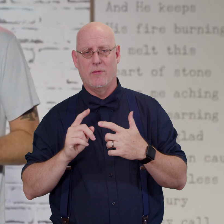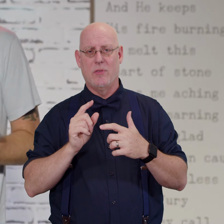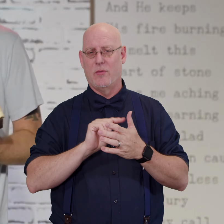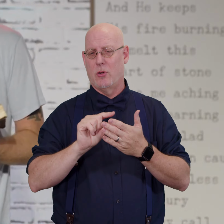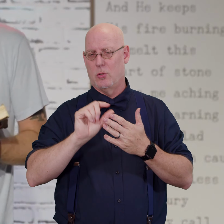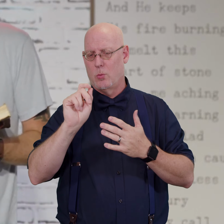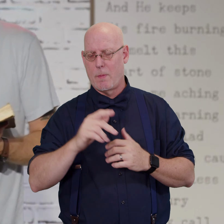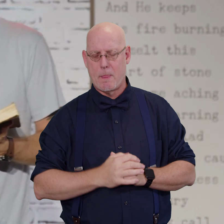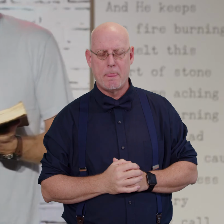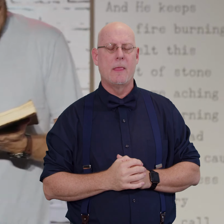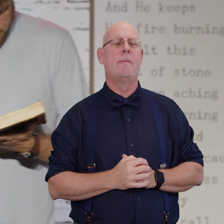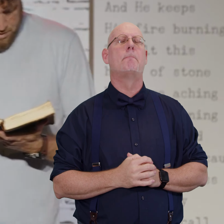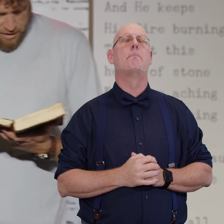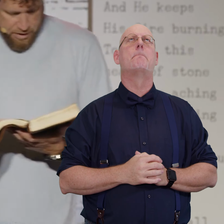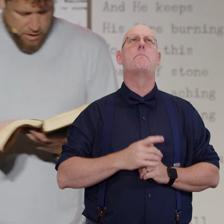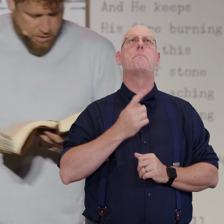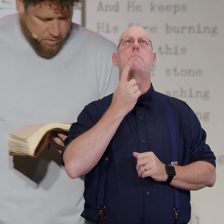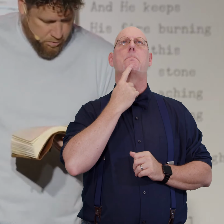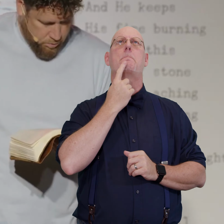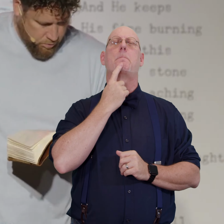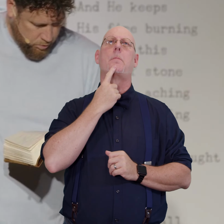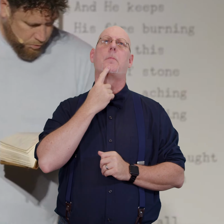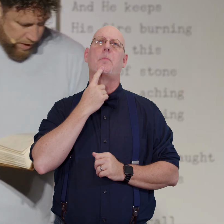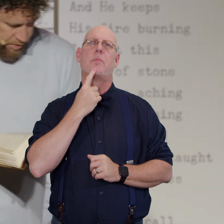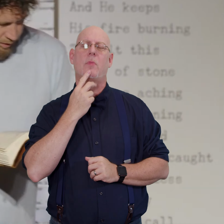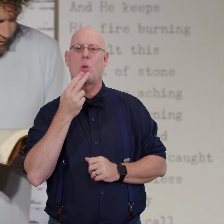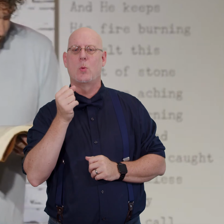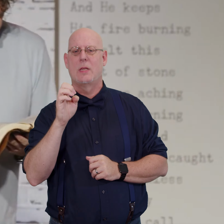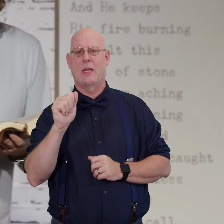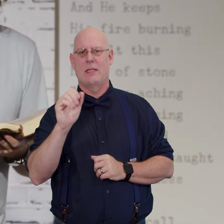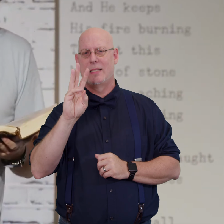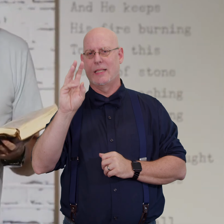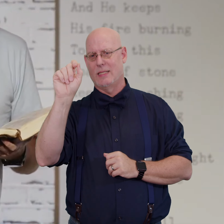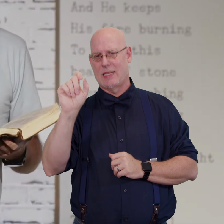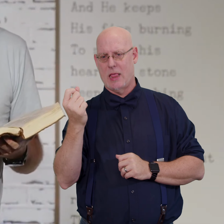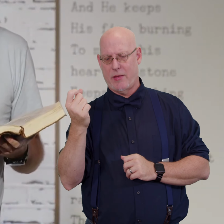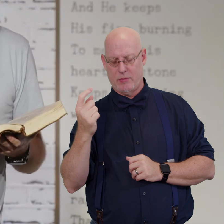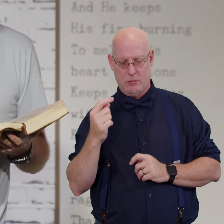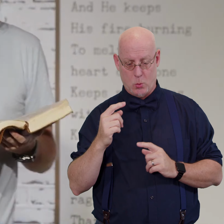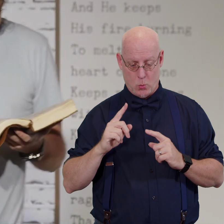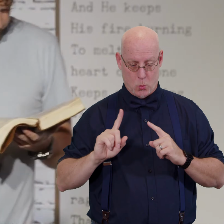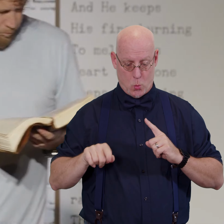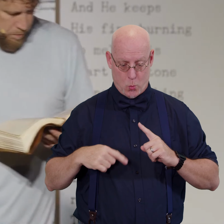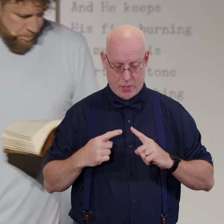verse. But it says this, Hosea 6, 11, when